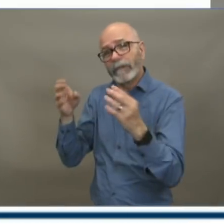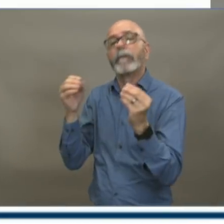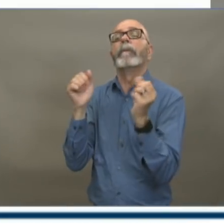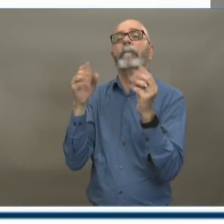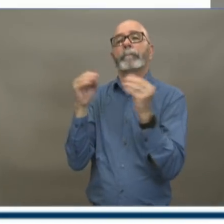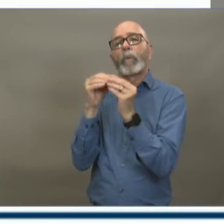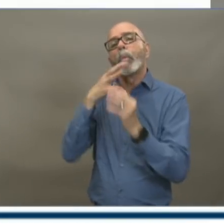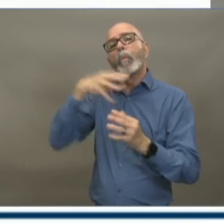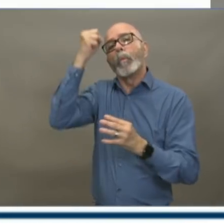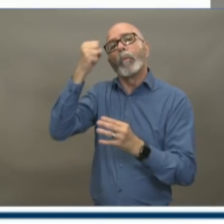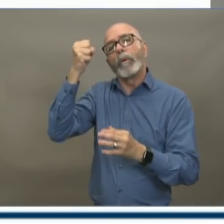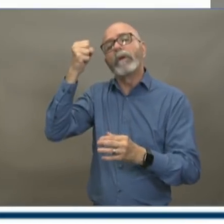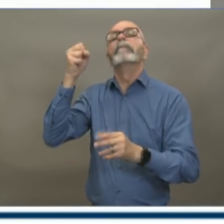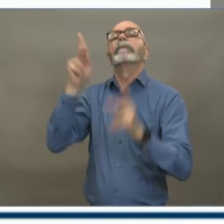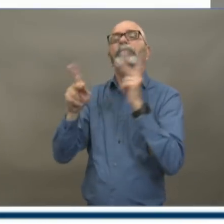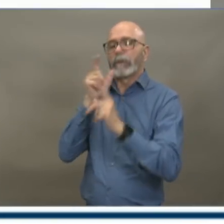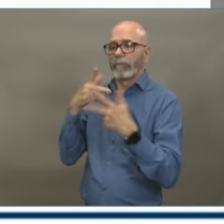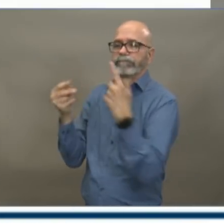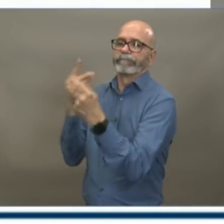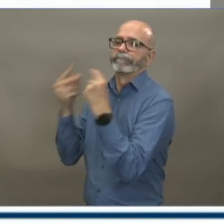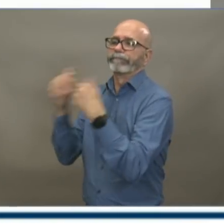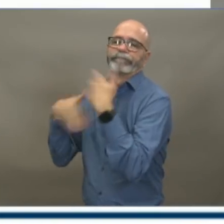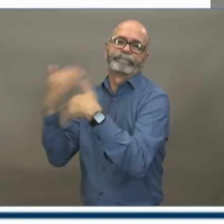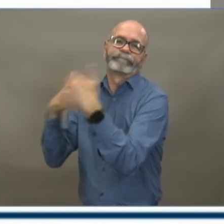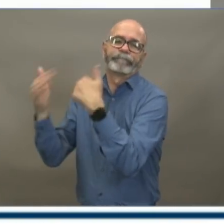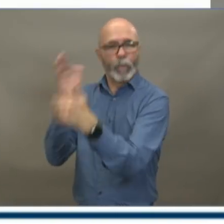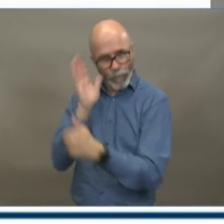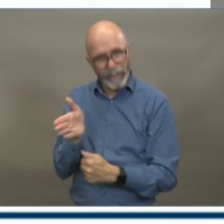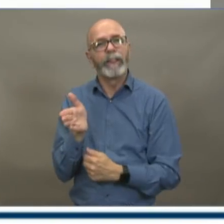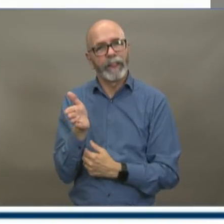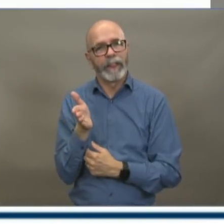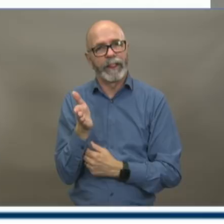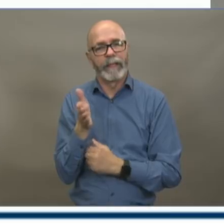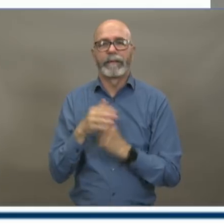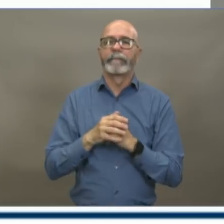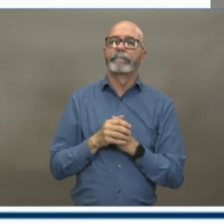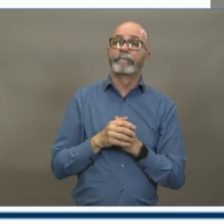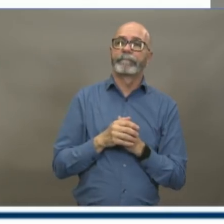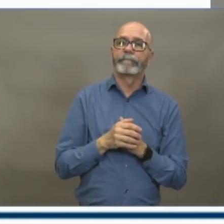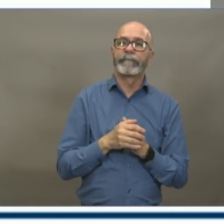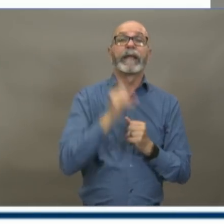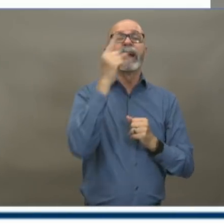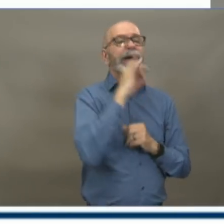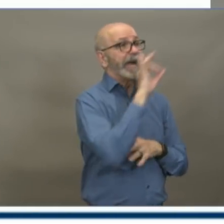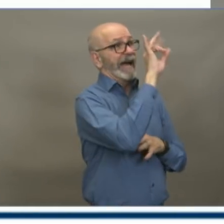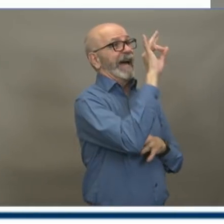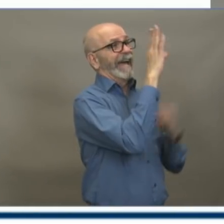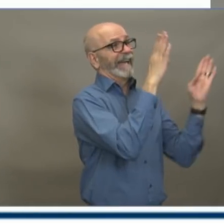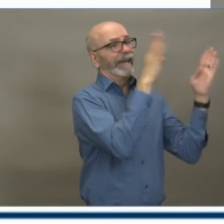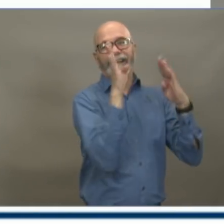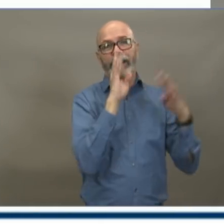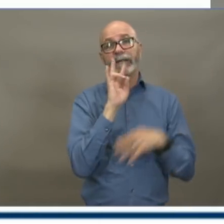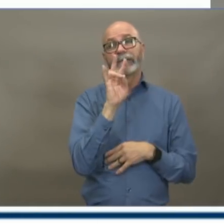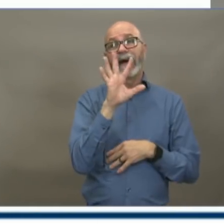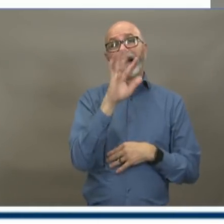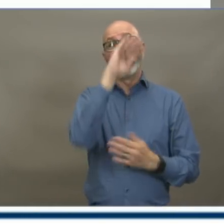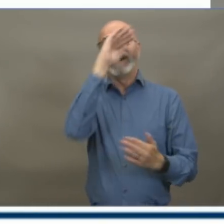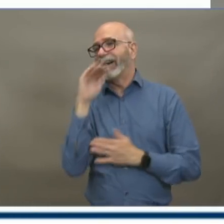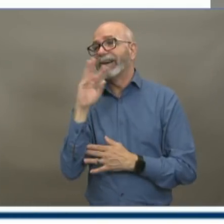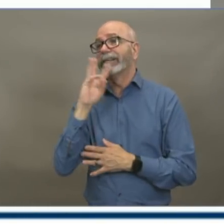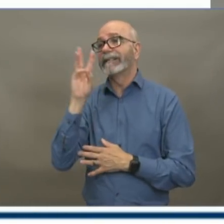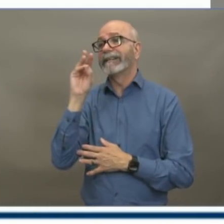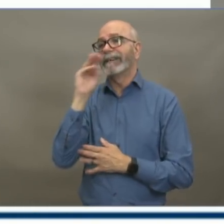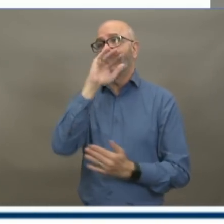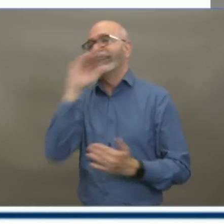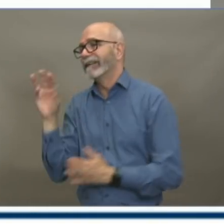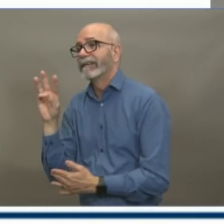out over time across the province, and then be able to move the age gradient down. So everything we're doing, you're hearing about in other